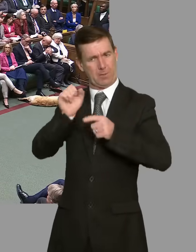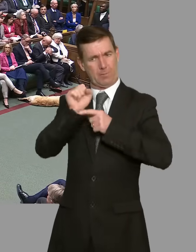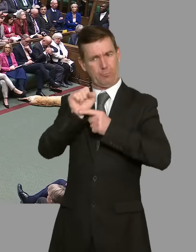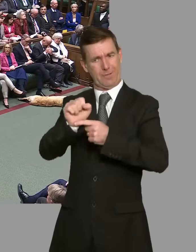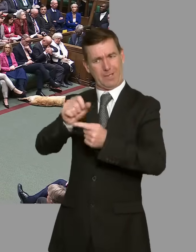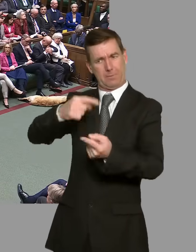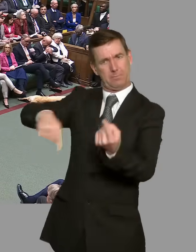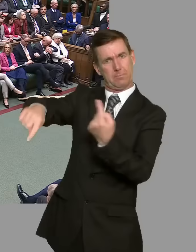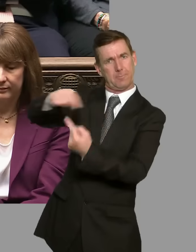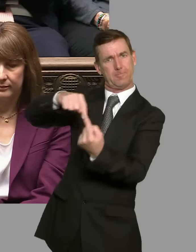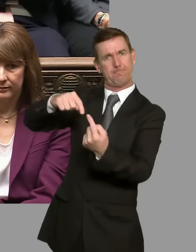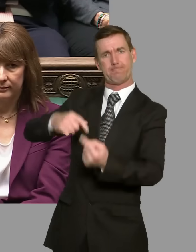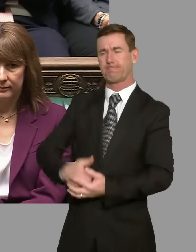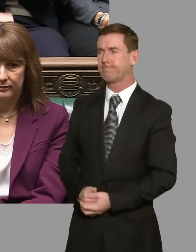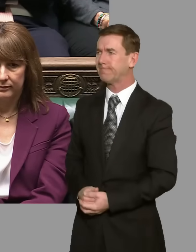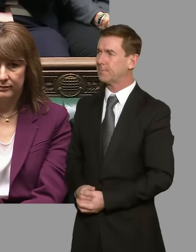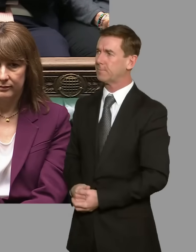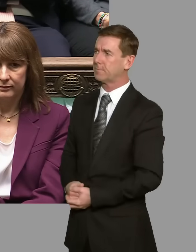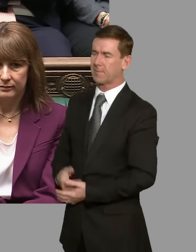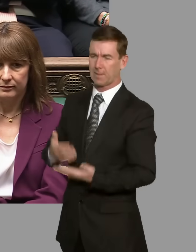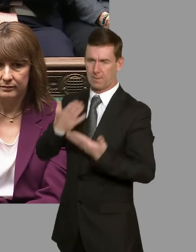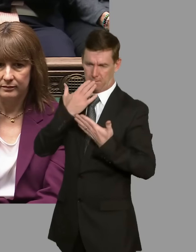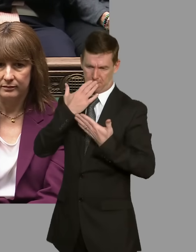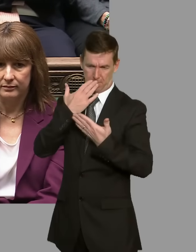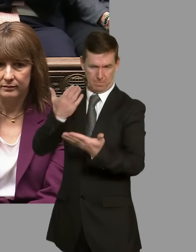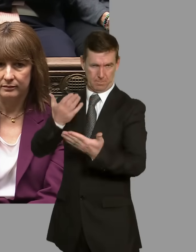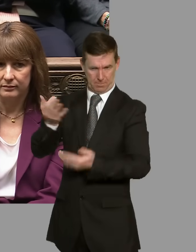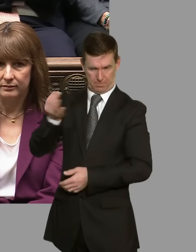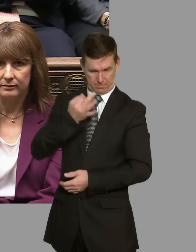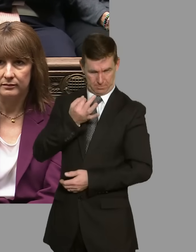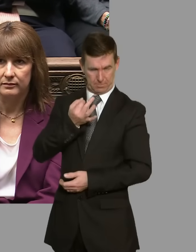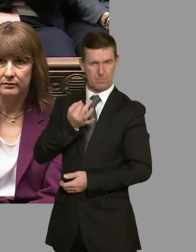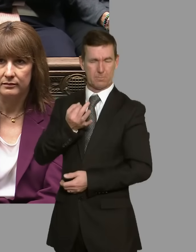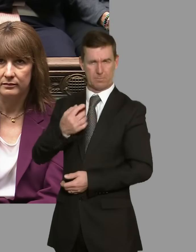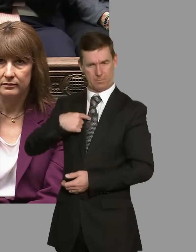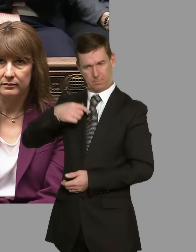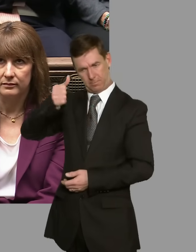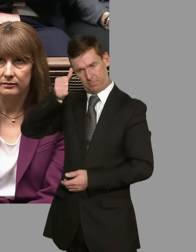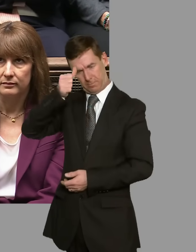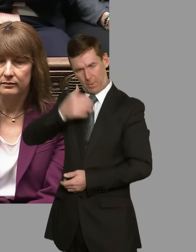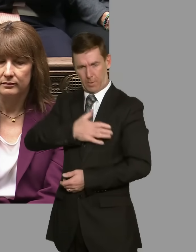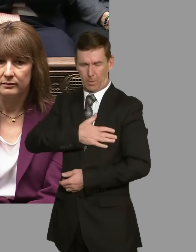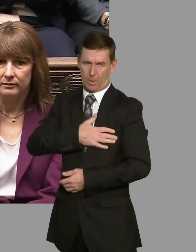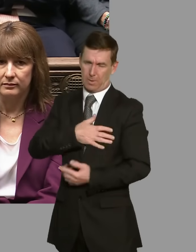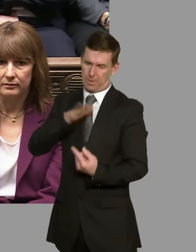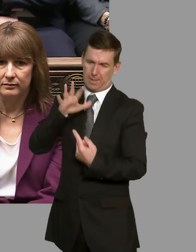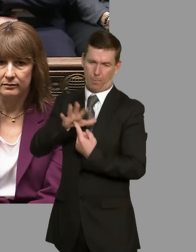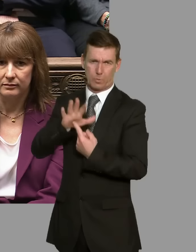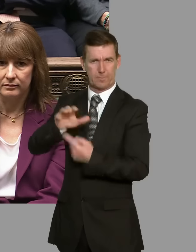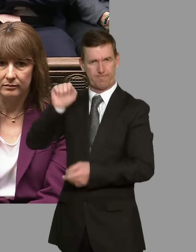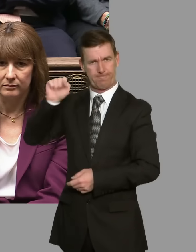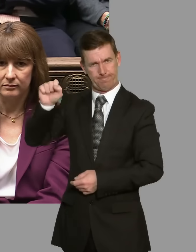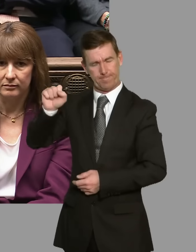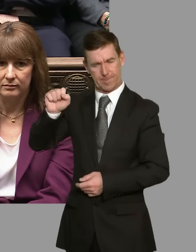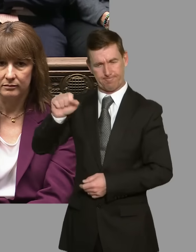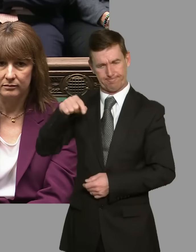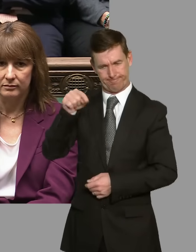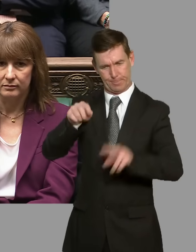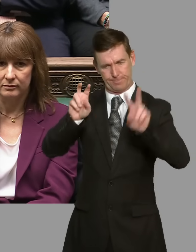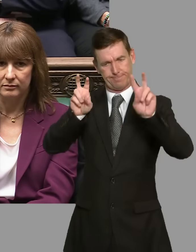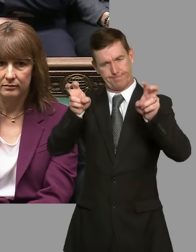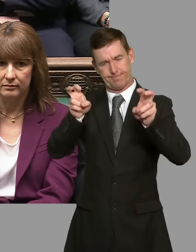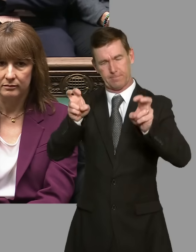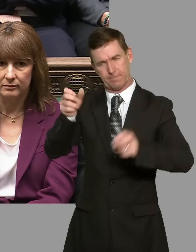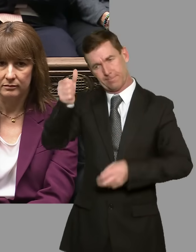and I know how deeply he feels about these issues. The bill, as he knows, will put